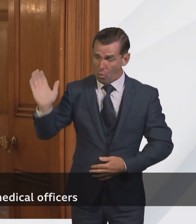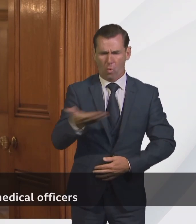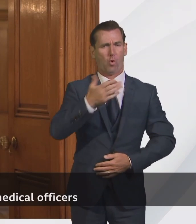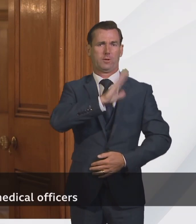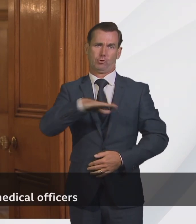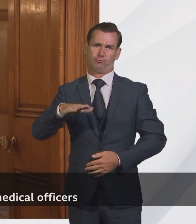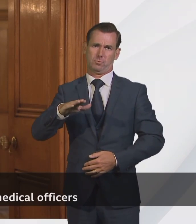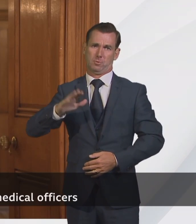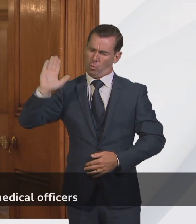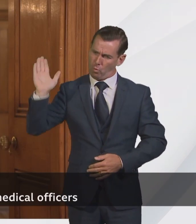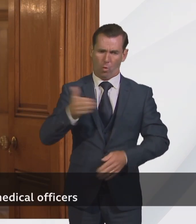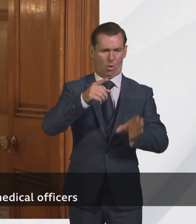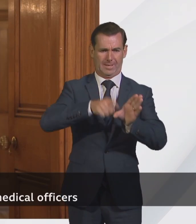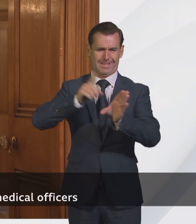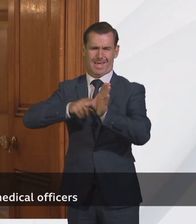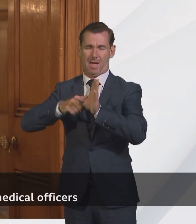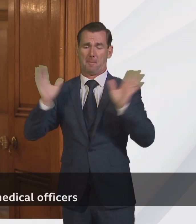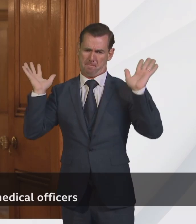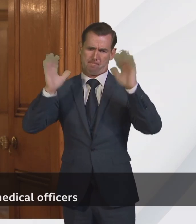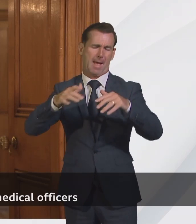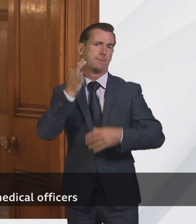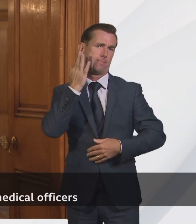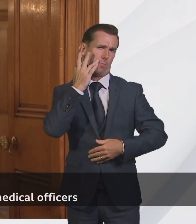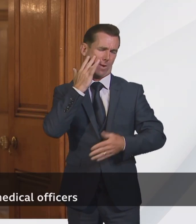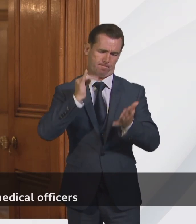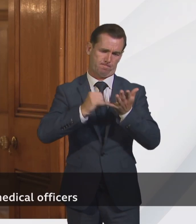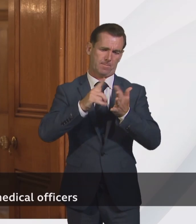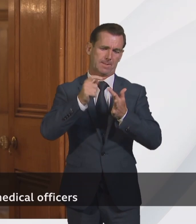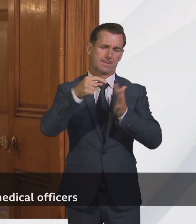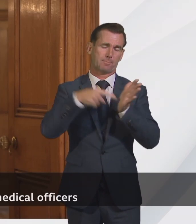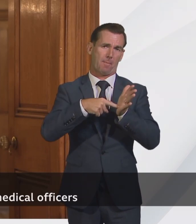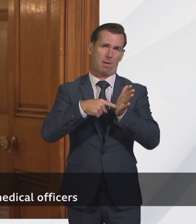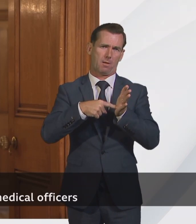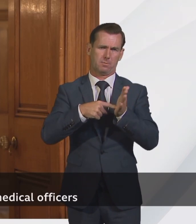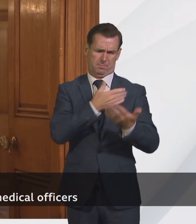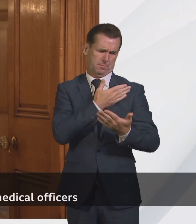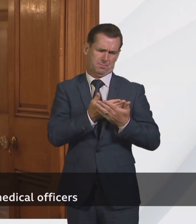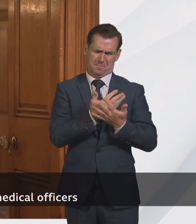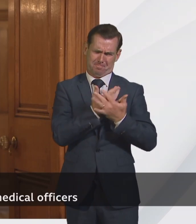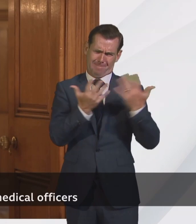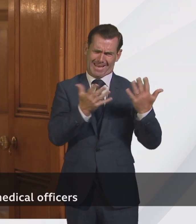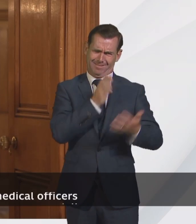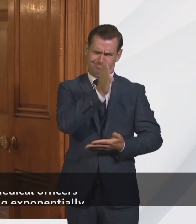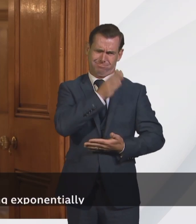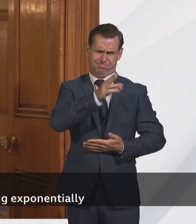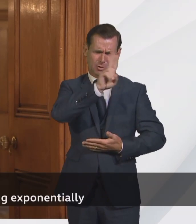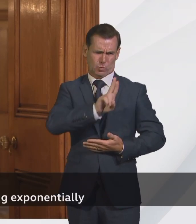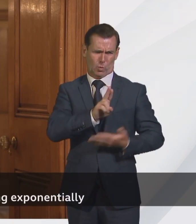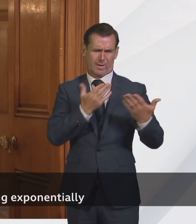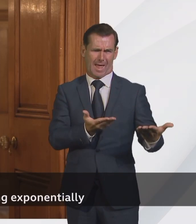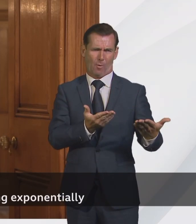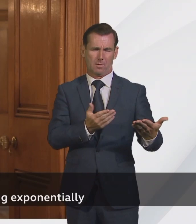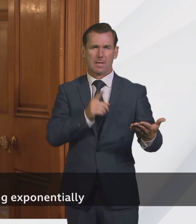back to school in September. While many children have already returned to school, I do understand there